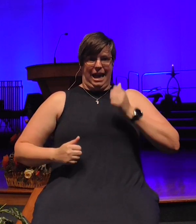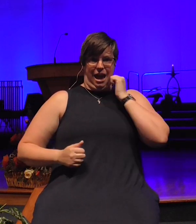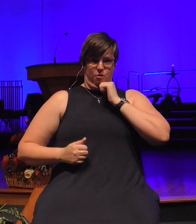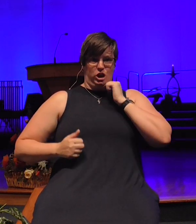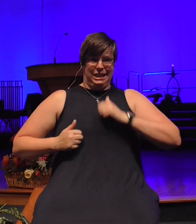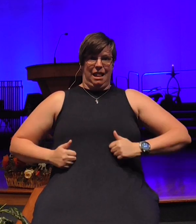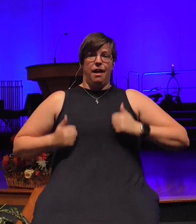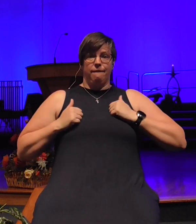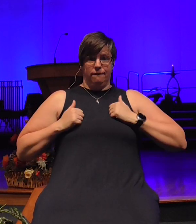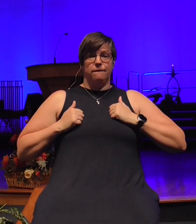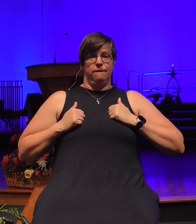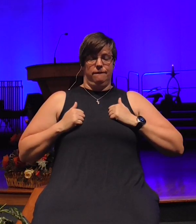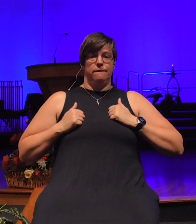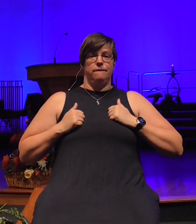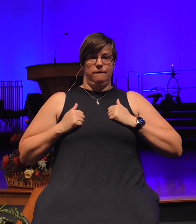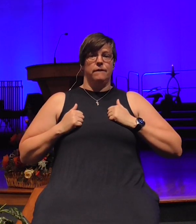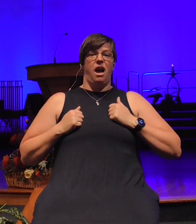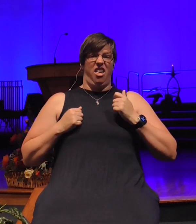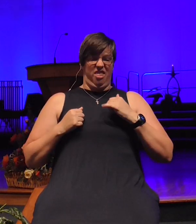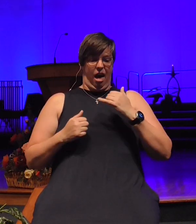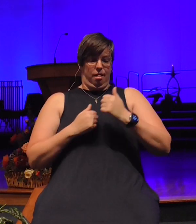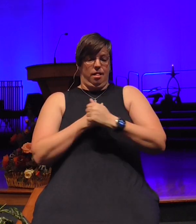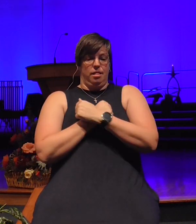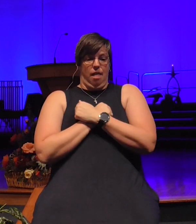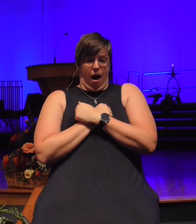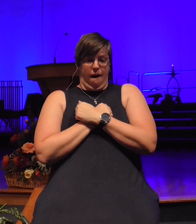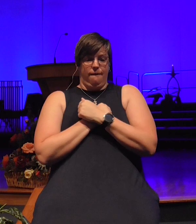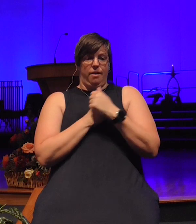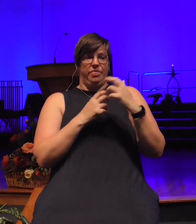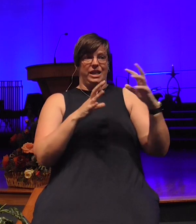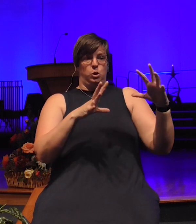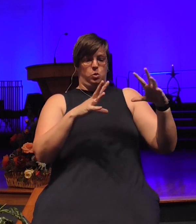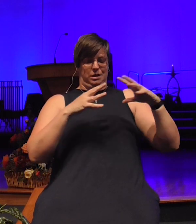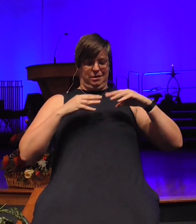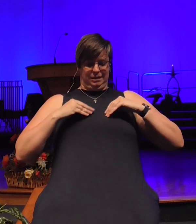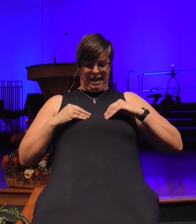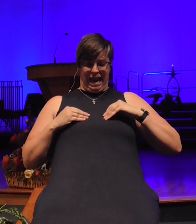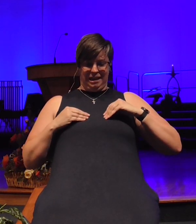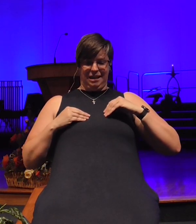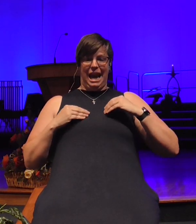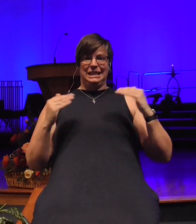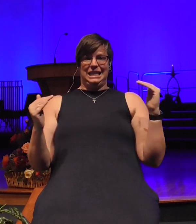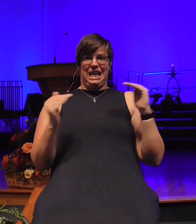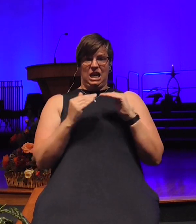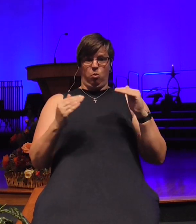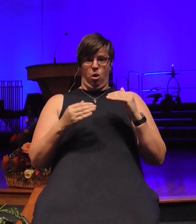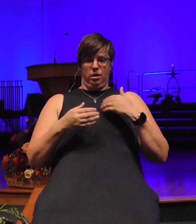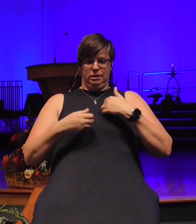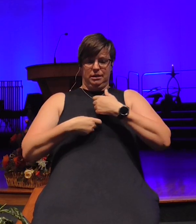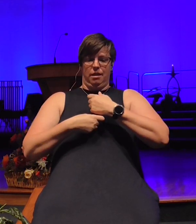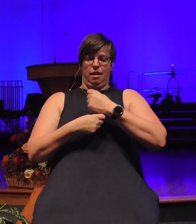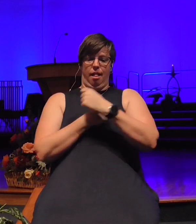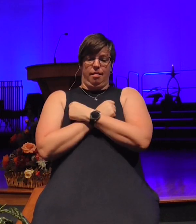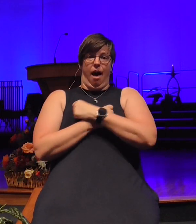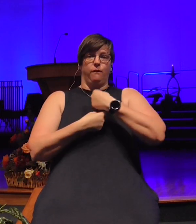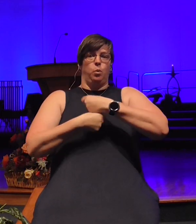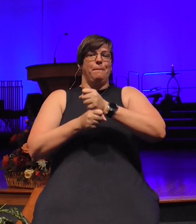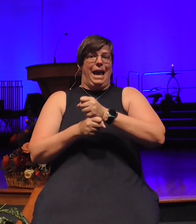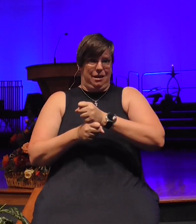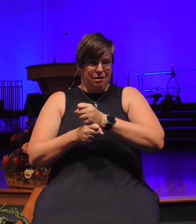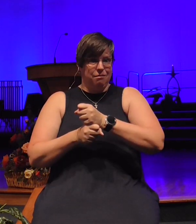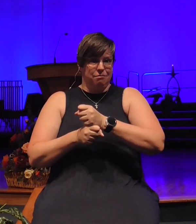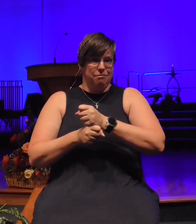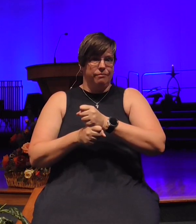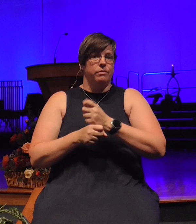everyday life, because the love you take is equal to the love you make.